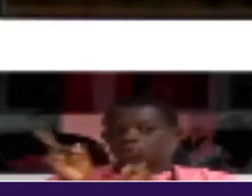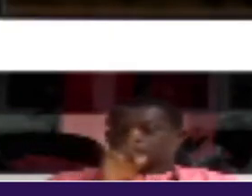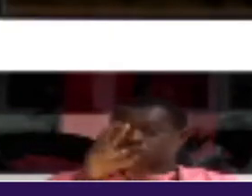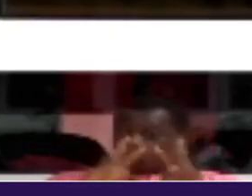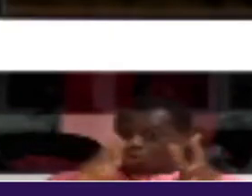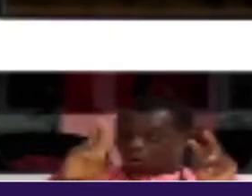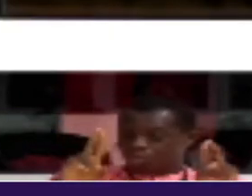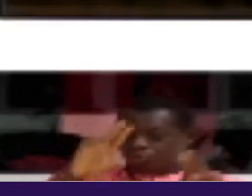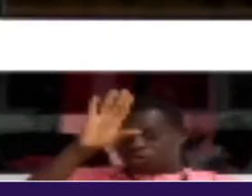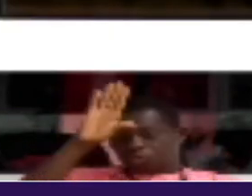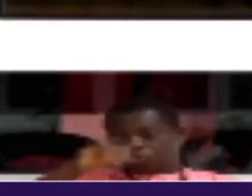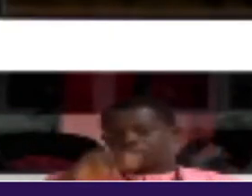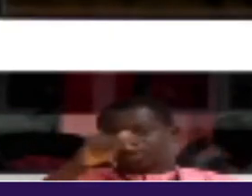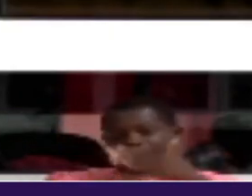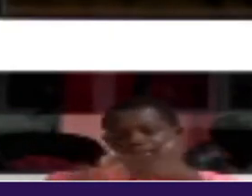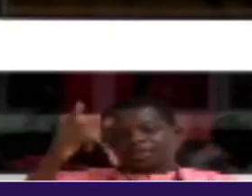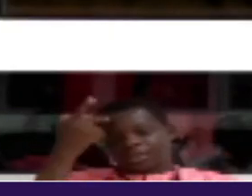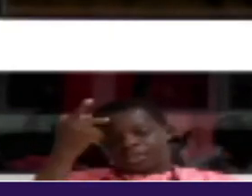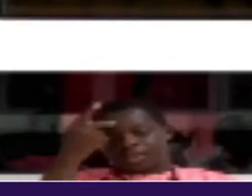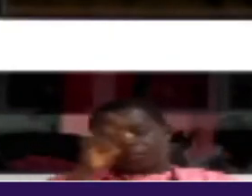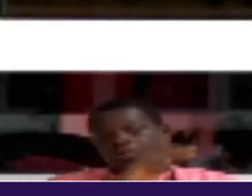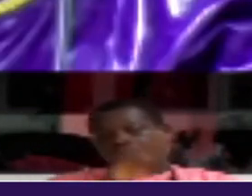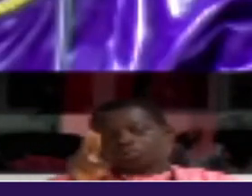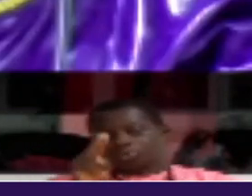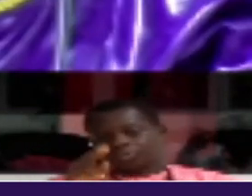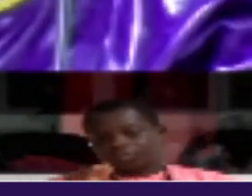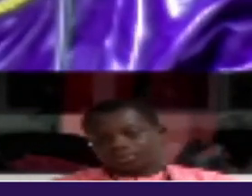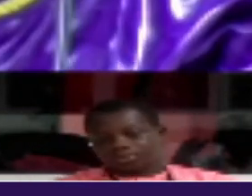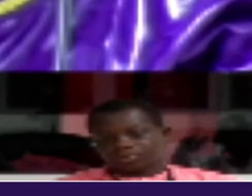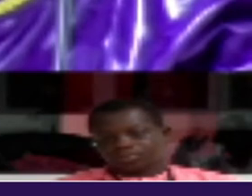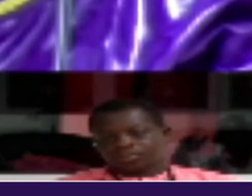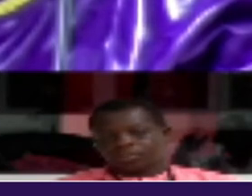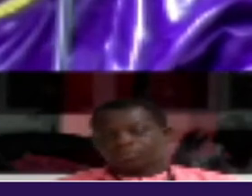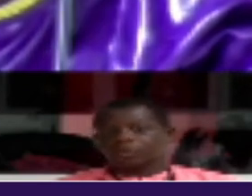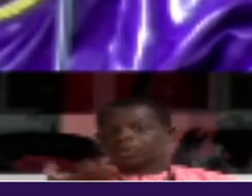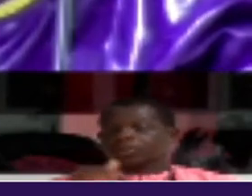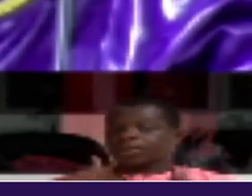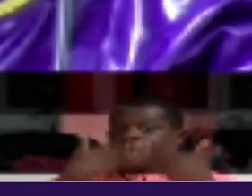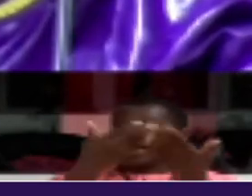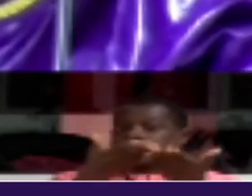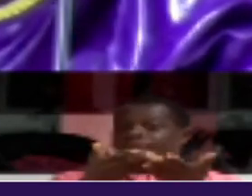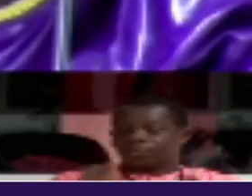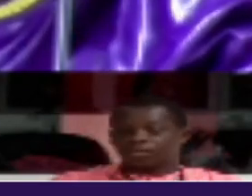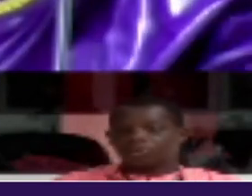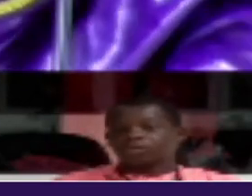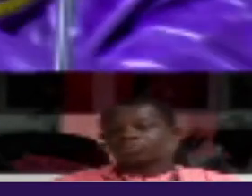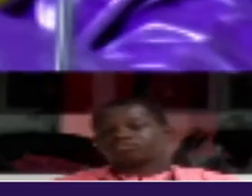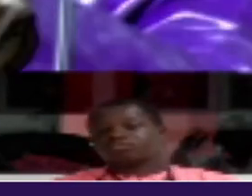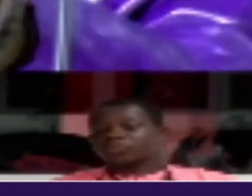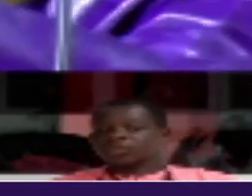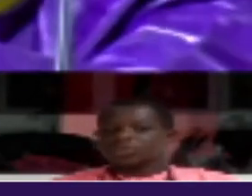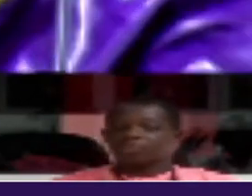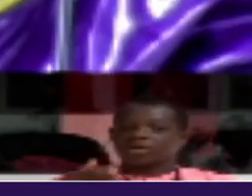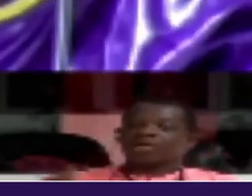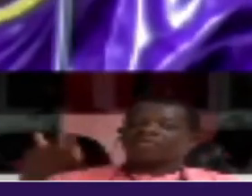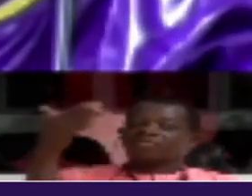Kanilai? No. Were you given a tour of Kanilai so that you would know the roads, the routes